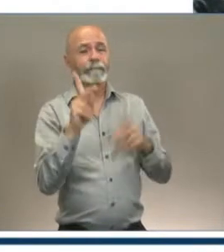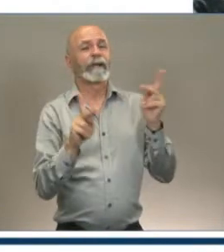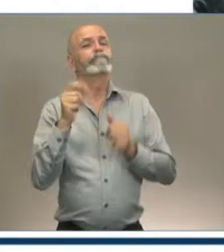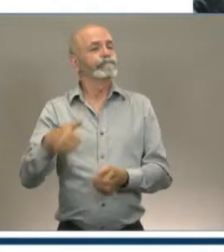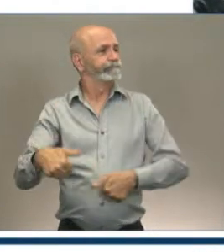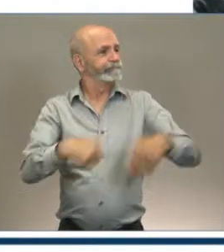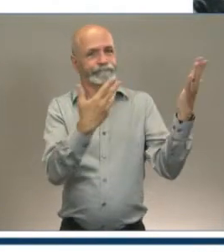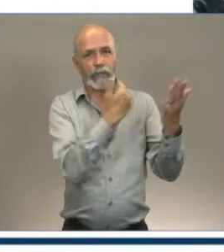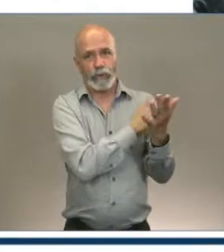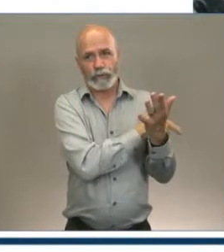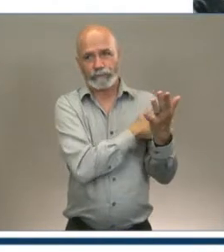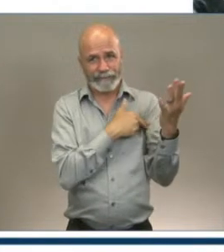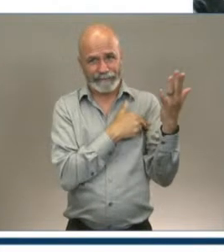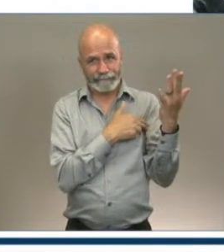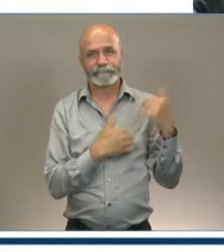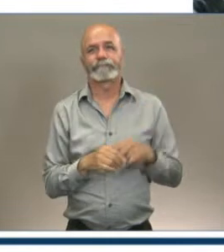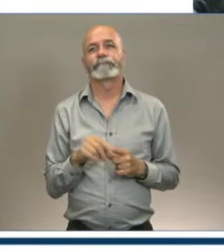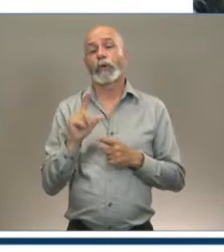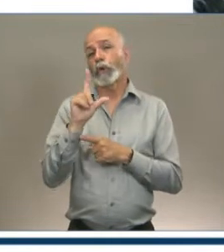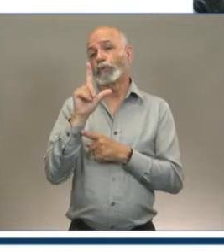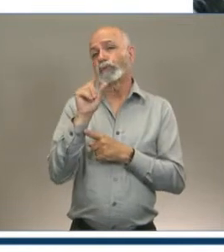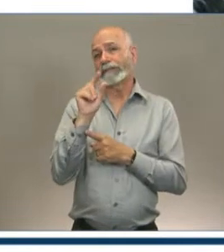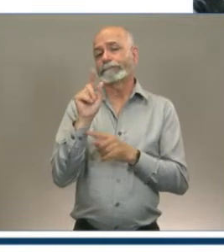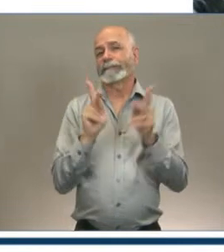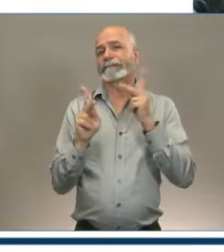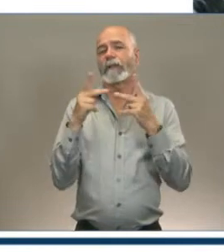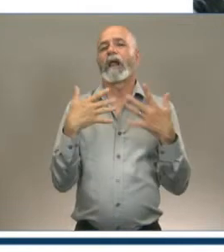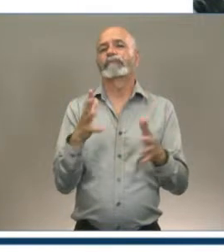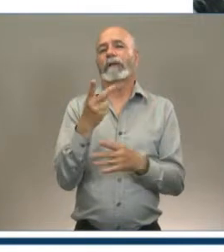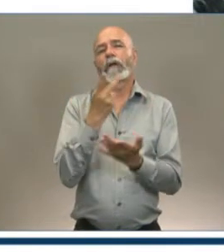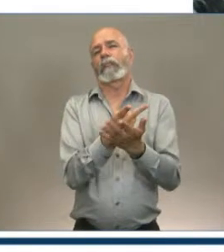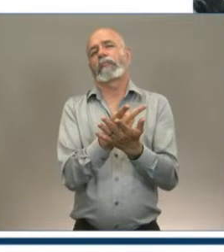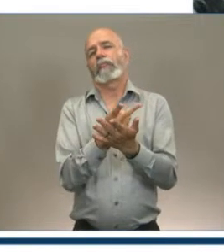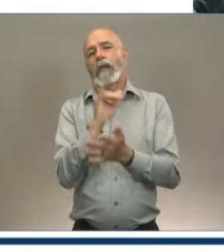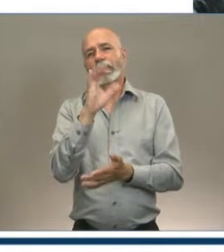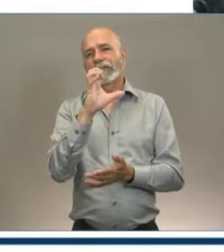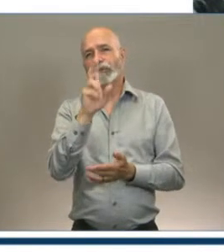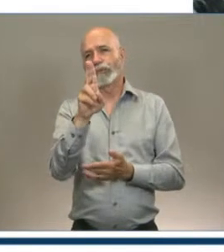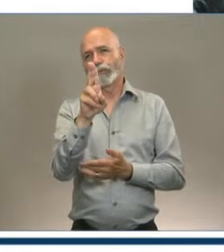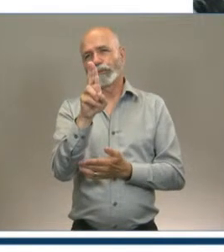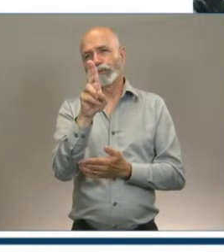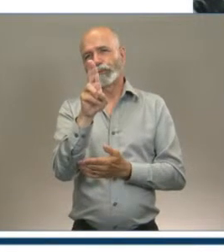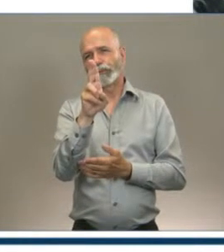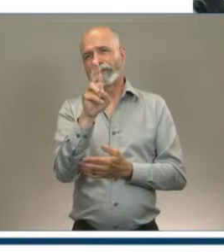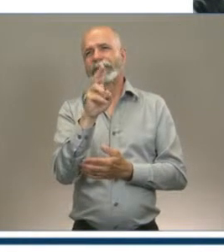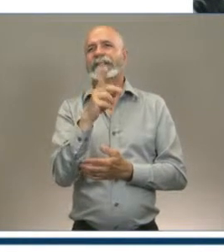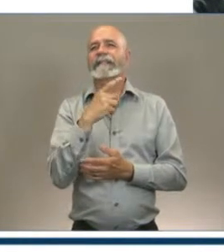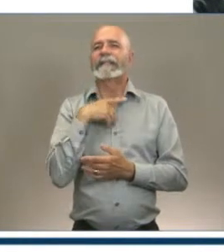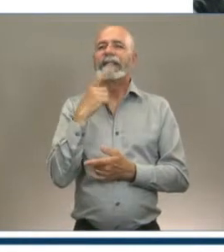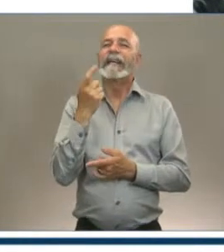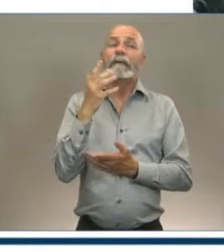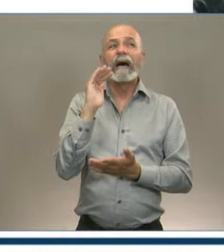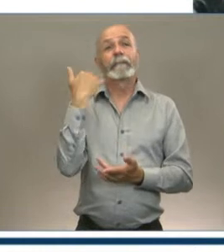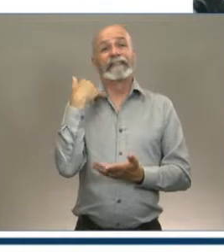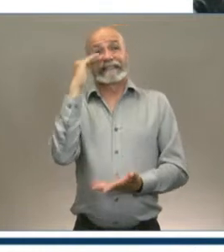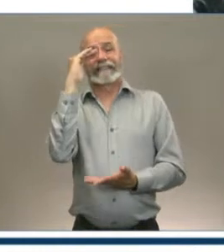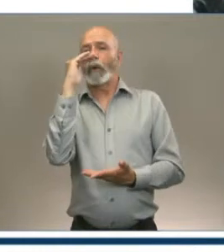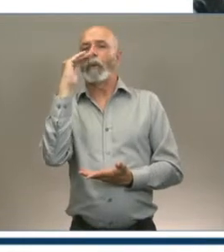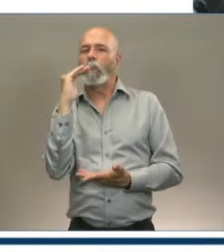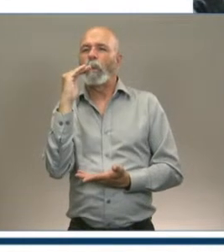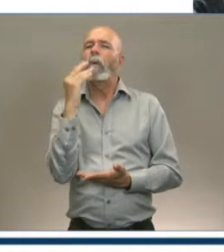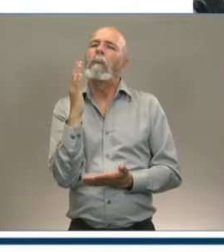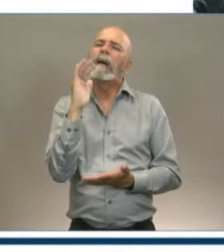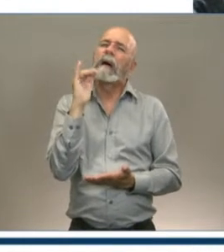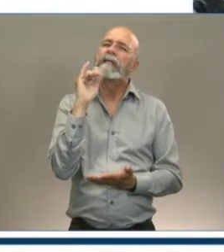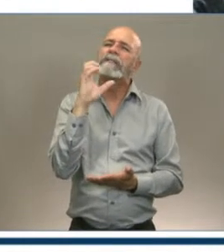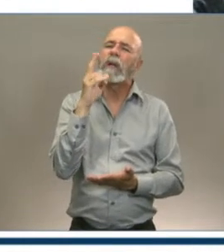20 of those are in intensive care. Those numbers are down slightly from earlier totals, but essentially we still expect to see more